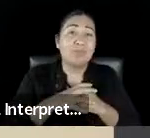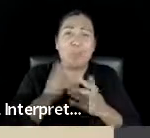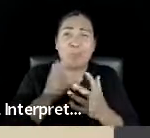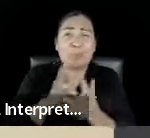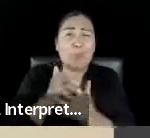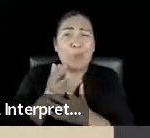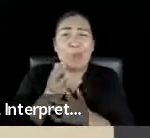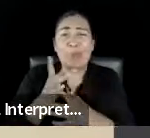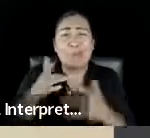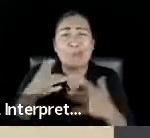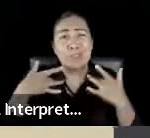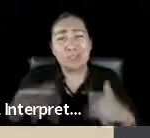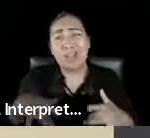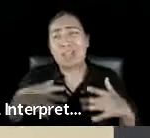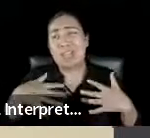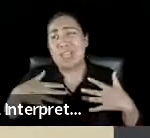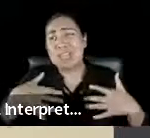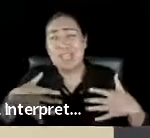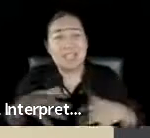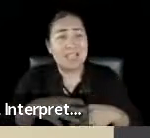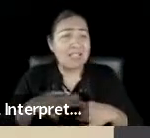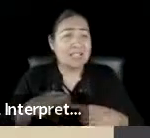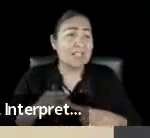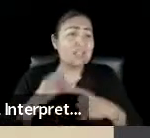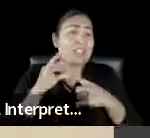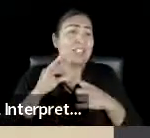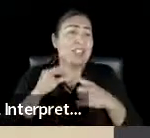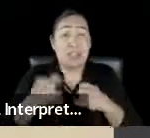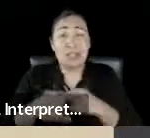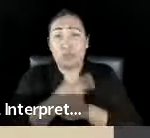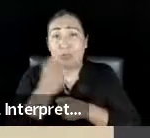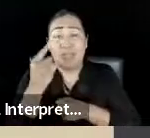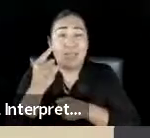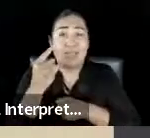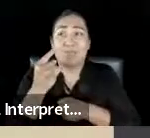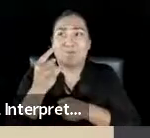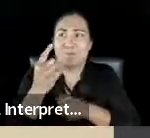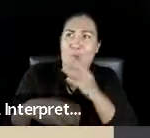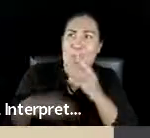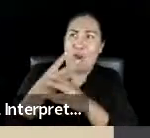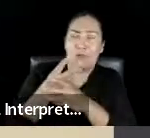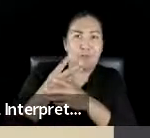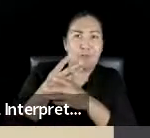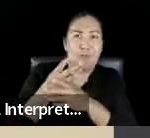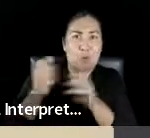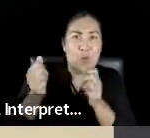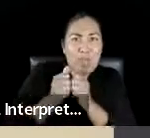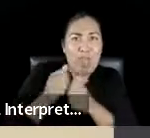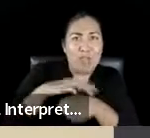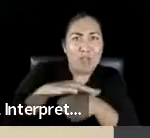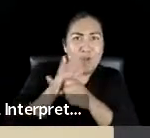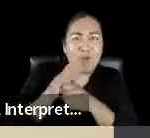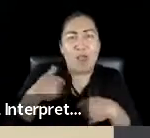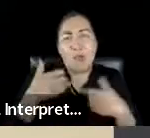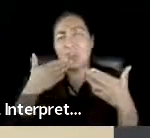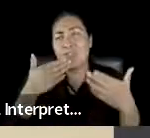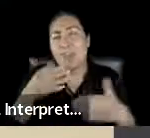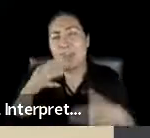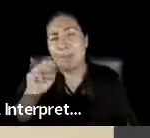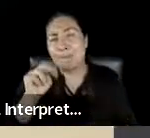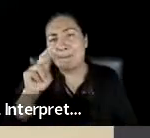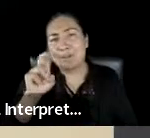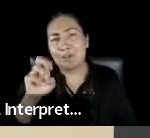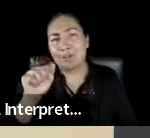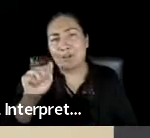through depression and anxiety, and especially in today's atmosphere with COVID. I really want to thank Mr. Earl and Anna. She couldn't be